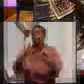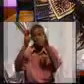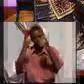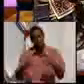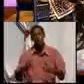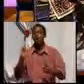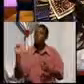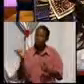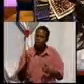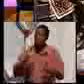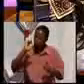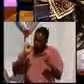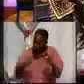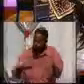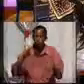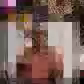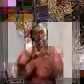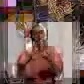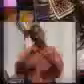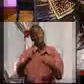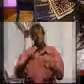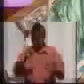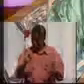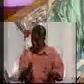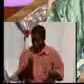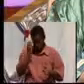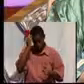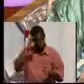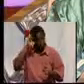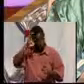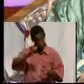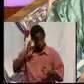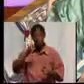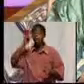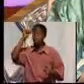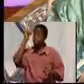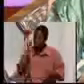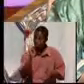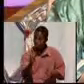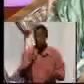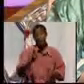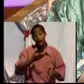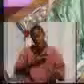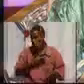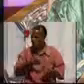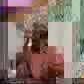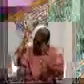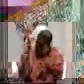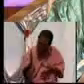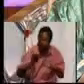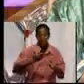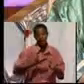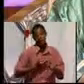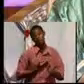it. Because it is a condition, yes, but then in as much as there is a condition, there are rights, you